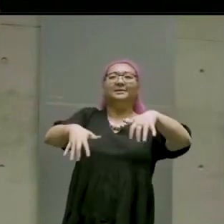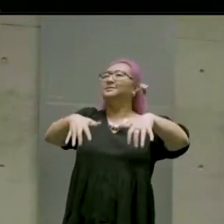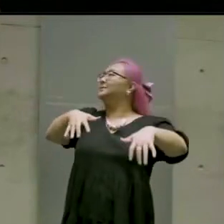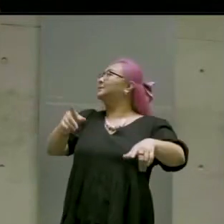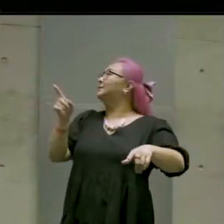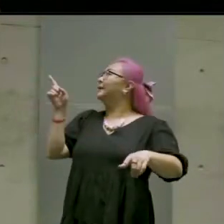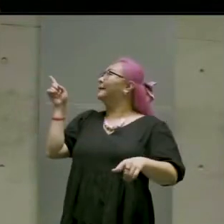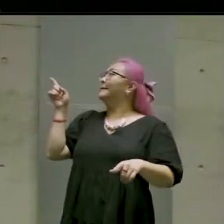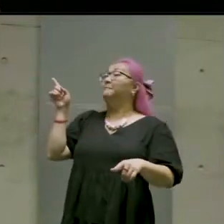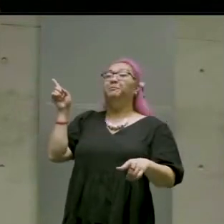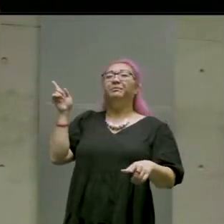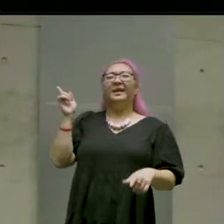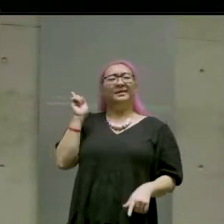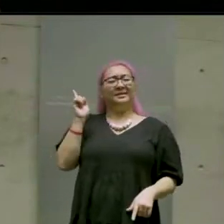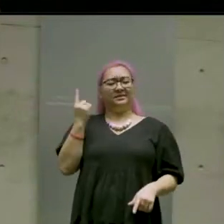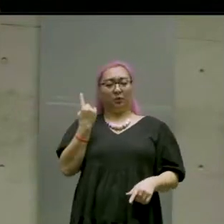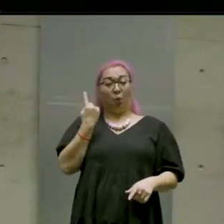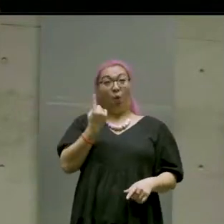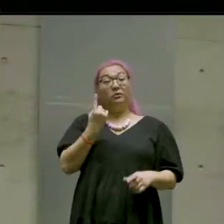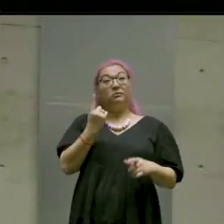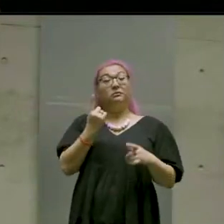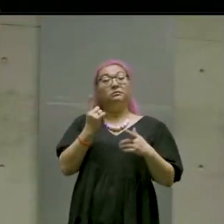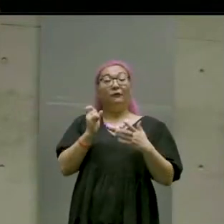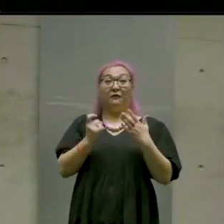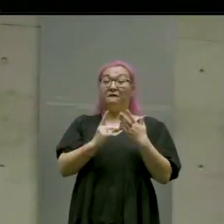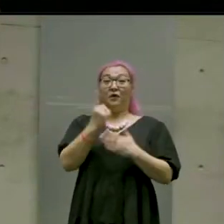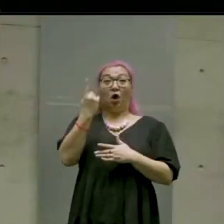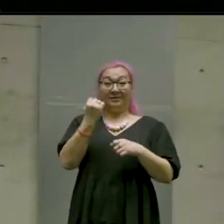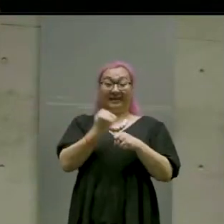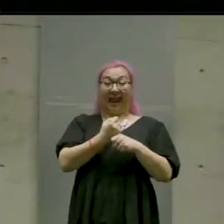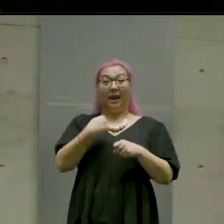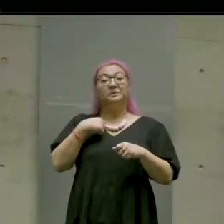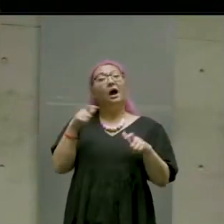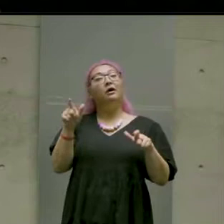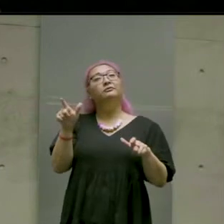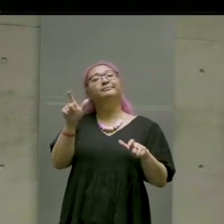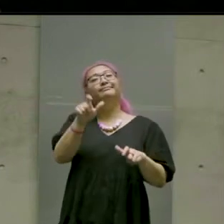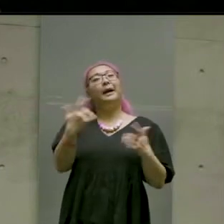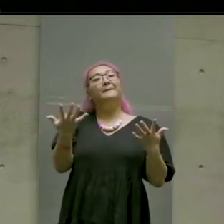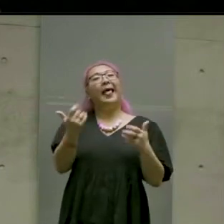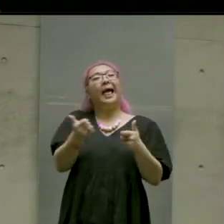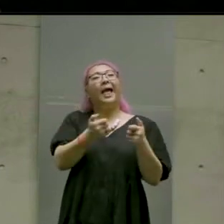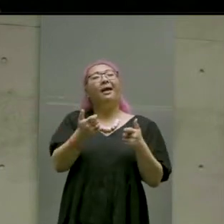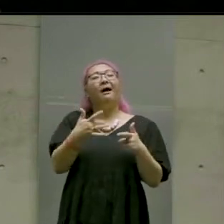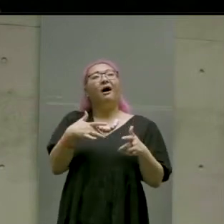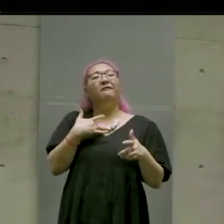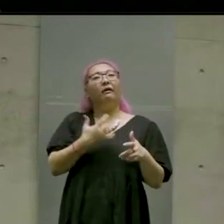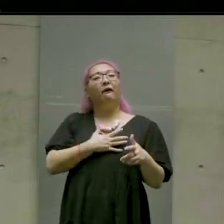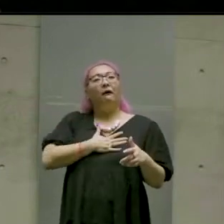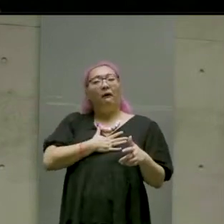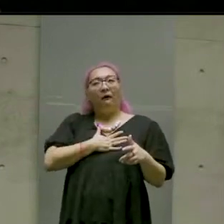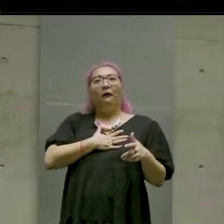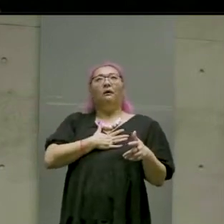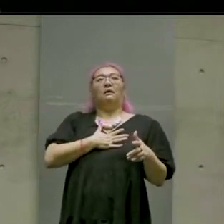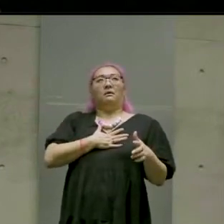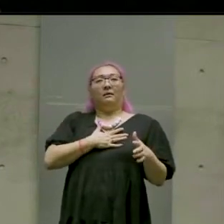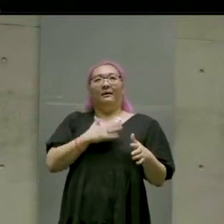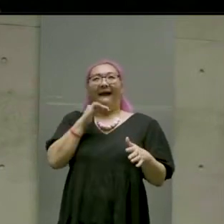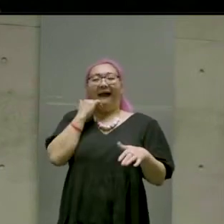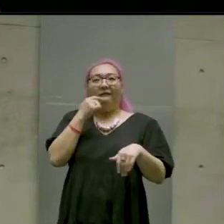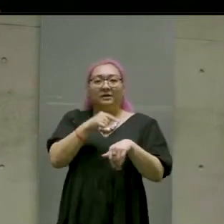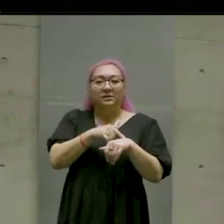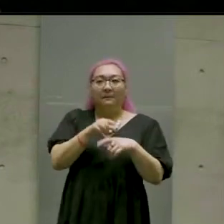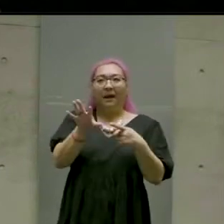think it was one of the first games where I went, wow, every single thing that I choose, I feel like I'm choosing as